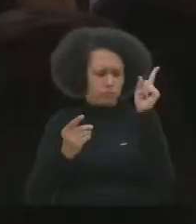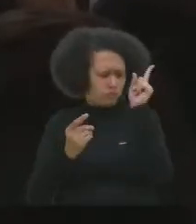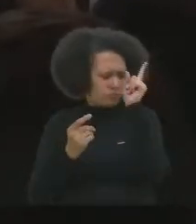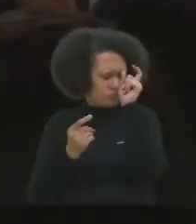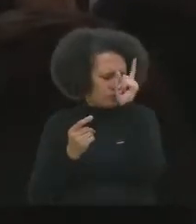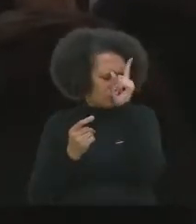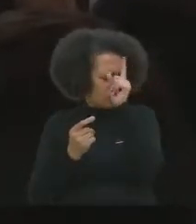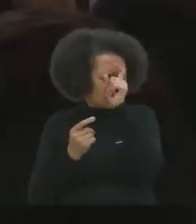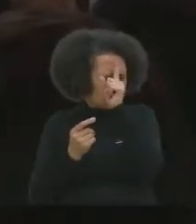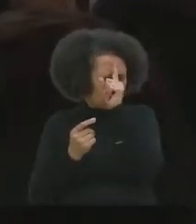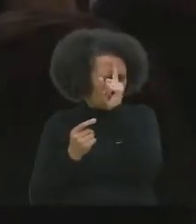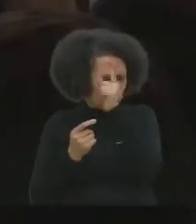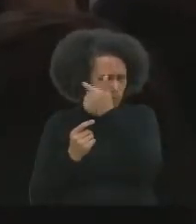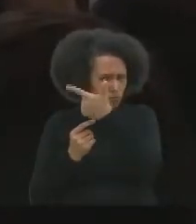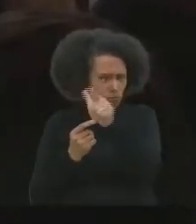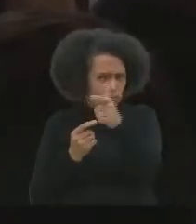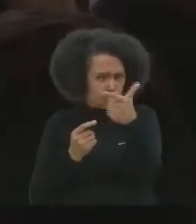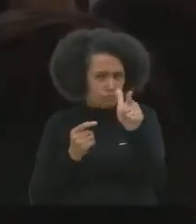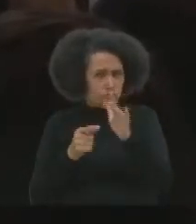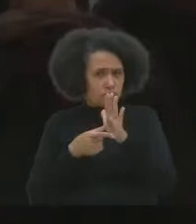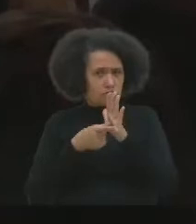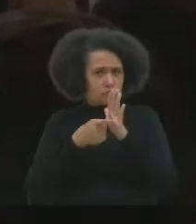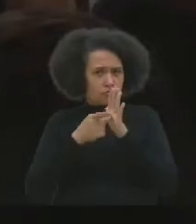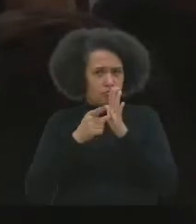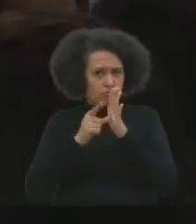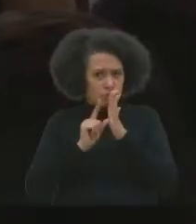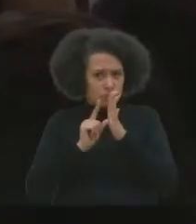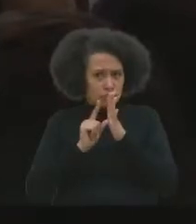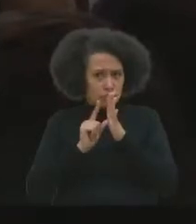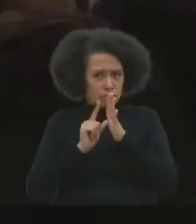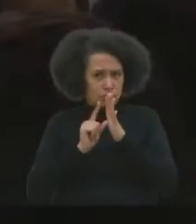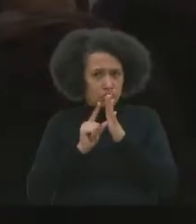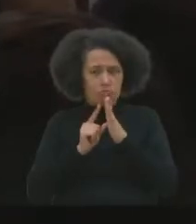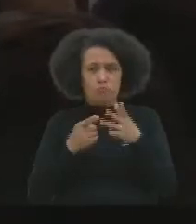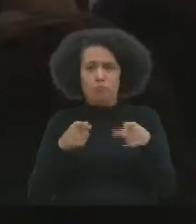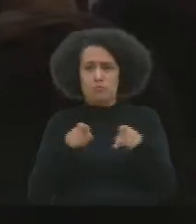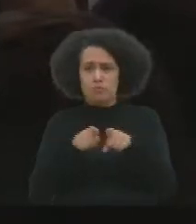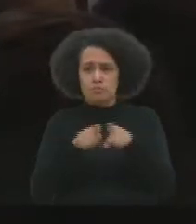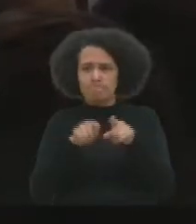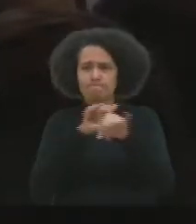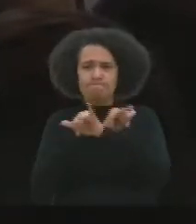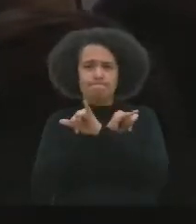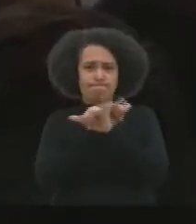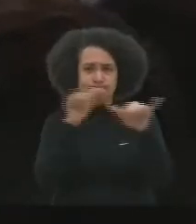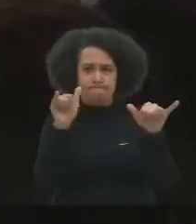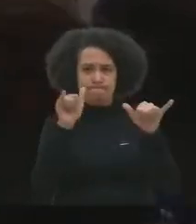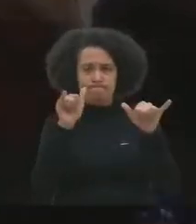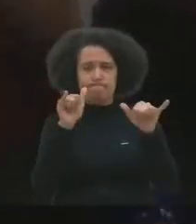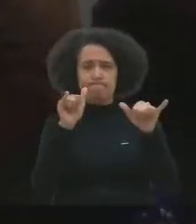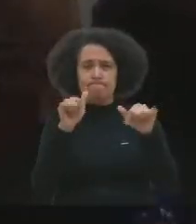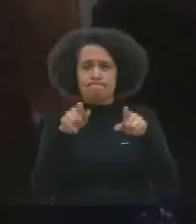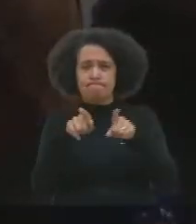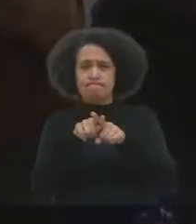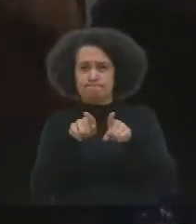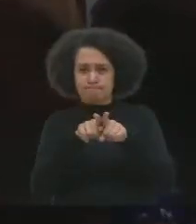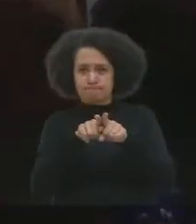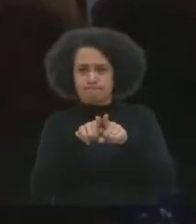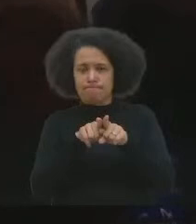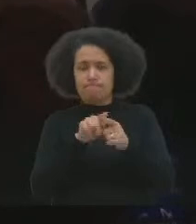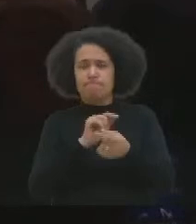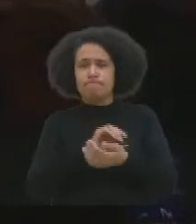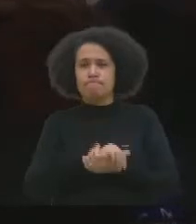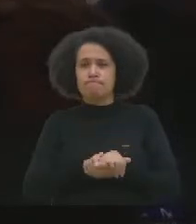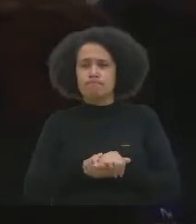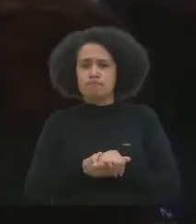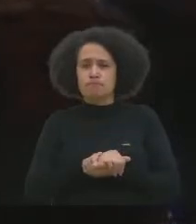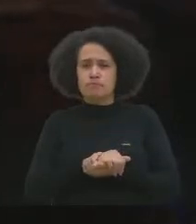dificuldade como nunca houve antes. But Daniel was told that his people would escape, all of those found written in the book of life.